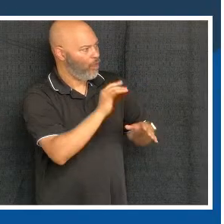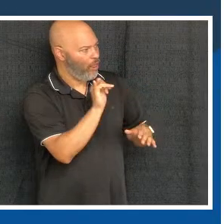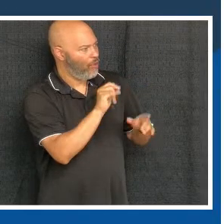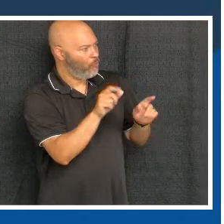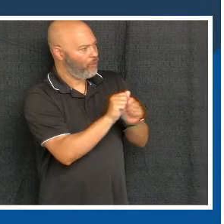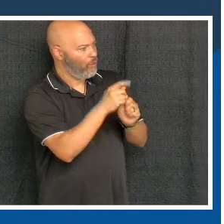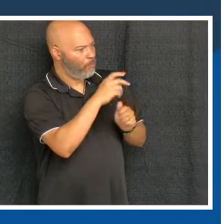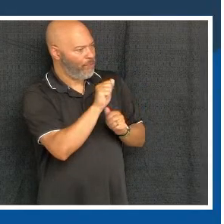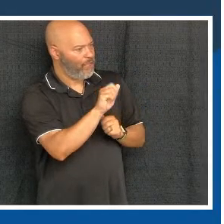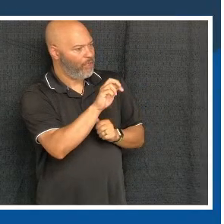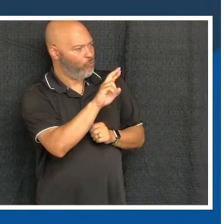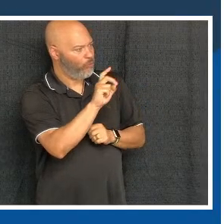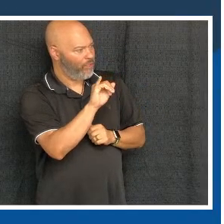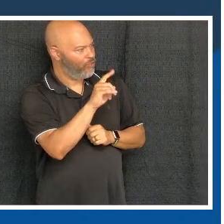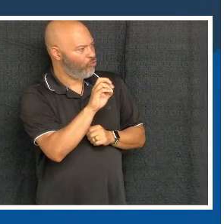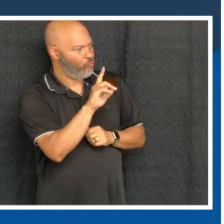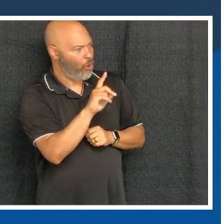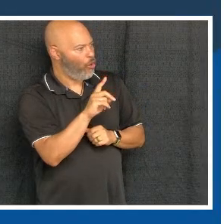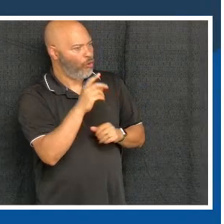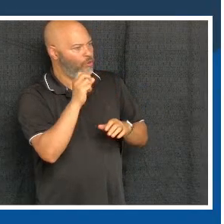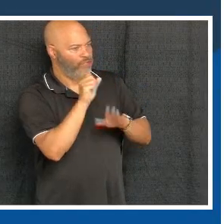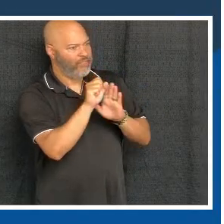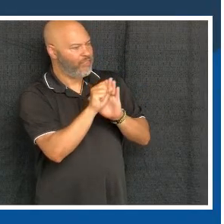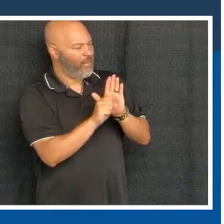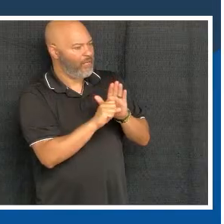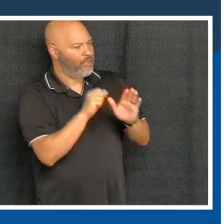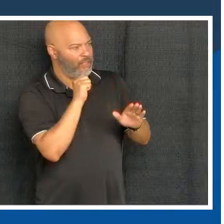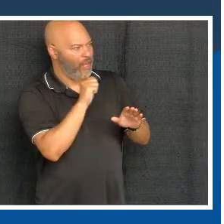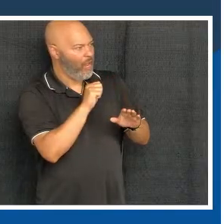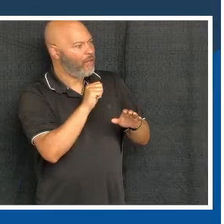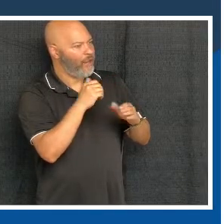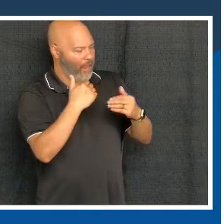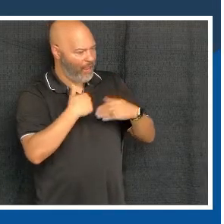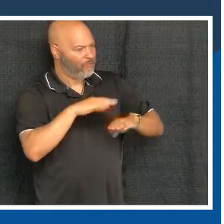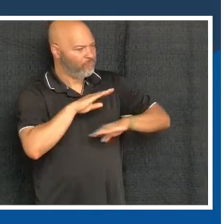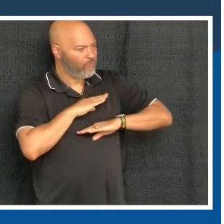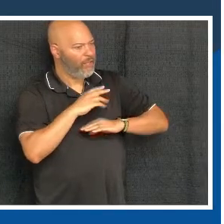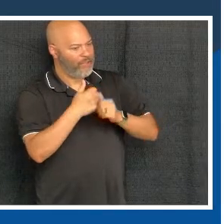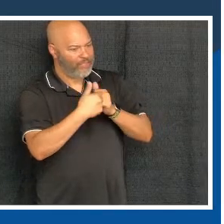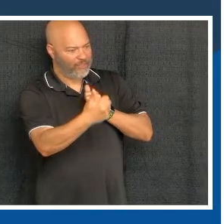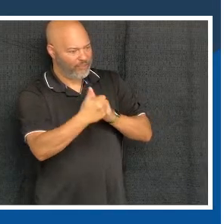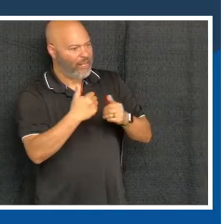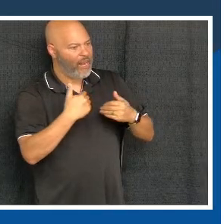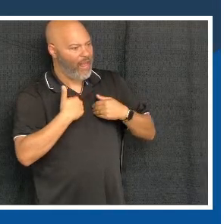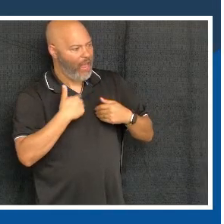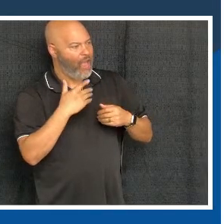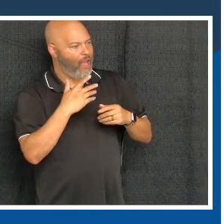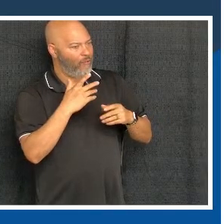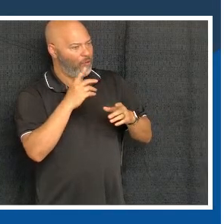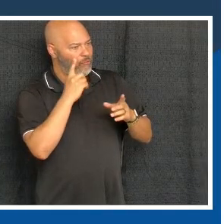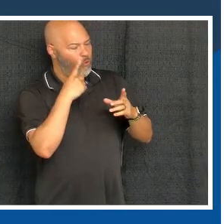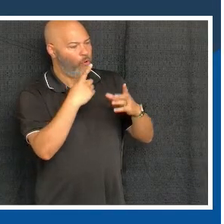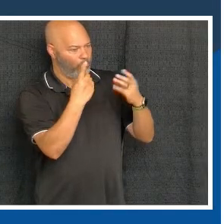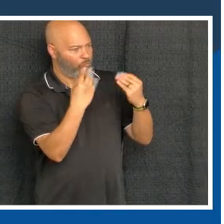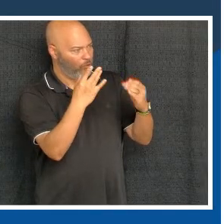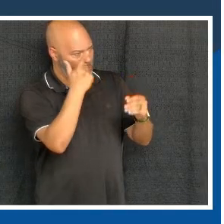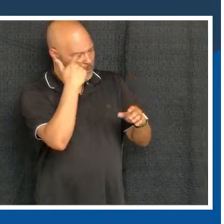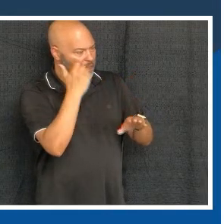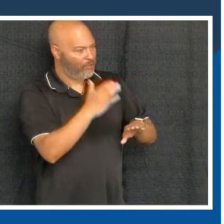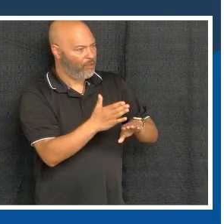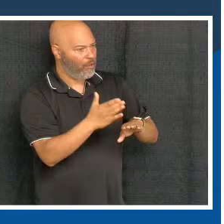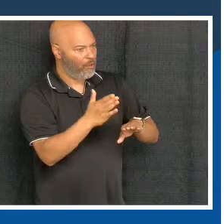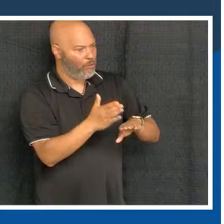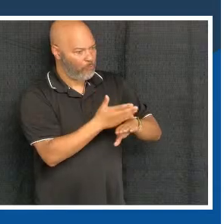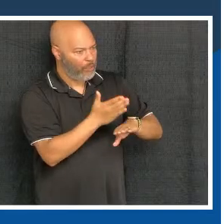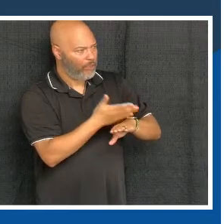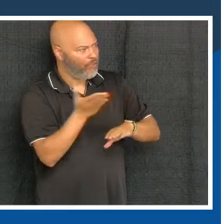with Pea Ridge Road down there. The state's not going to get in our way. It does meet the distance. It does have enough warrant for a signal due to the development out there,